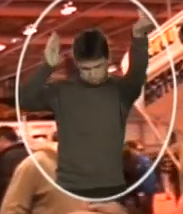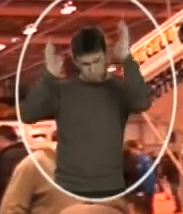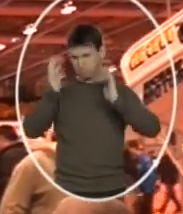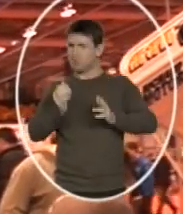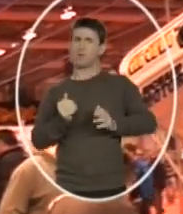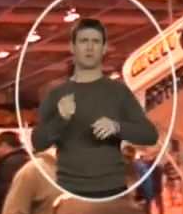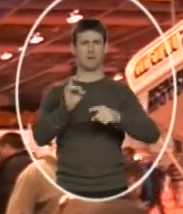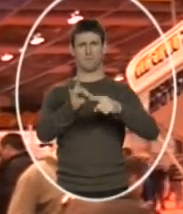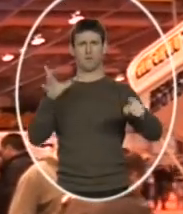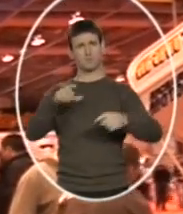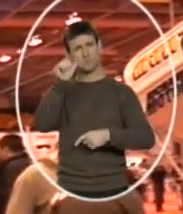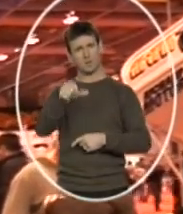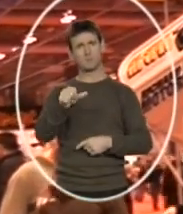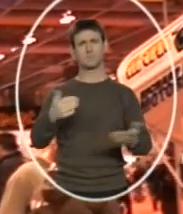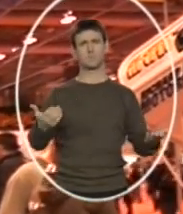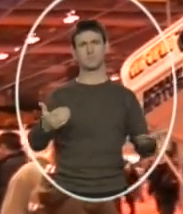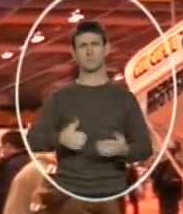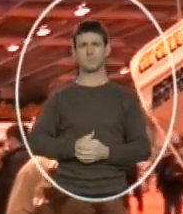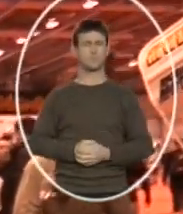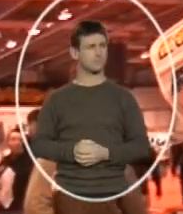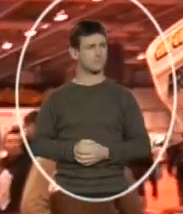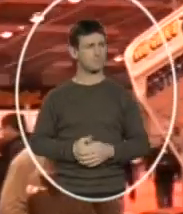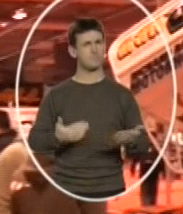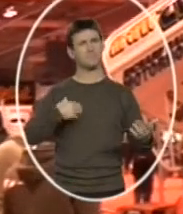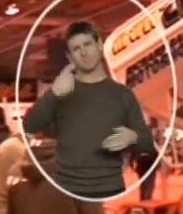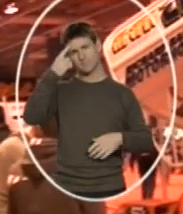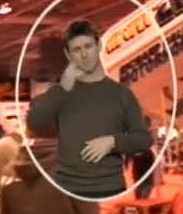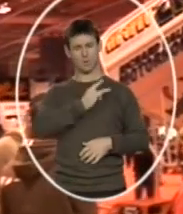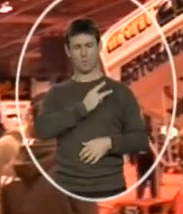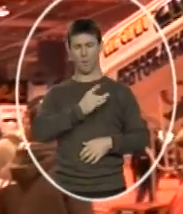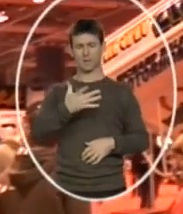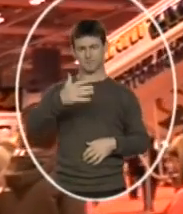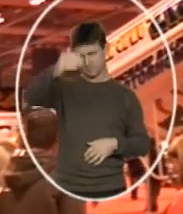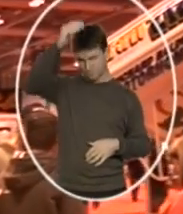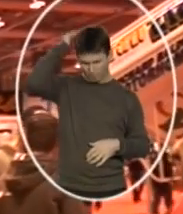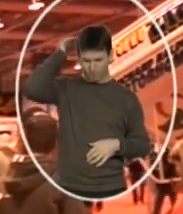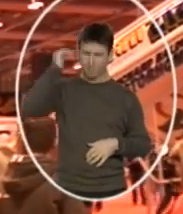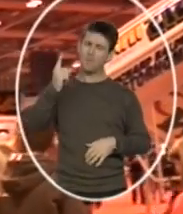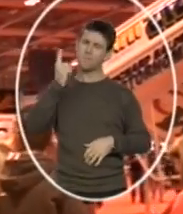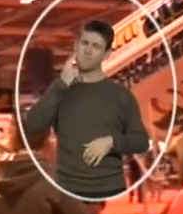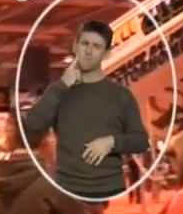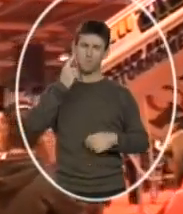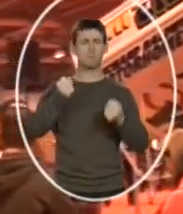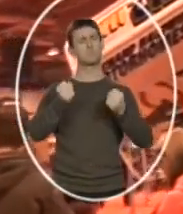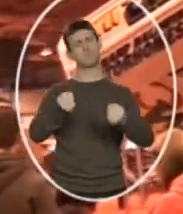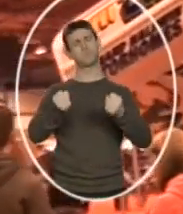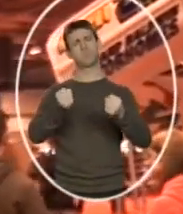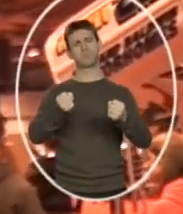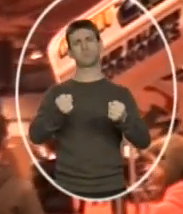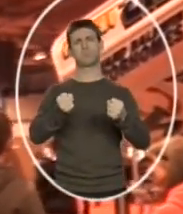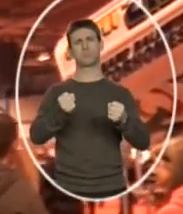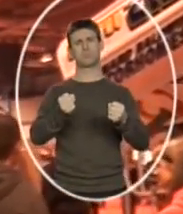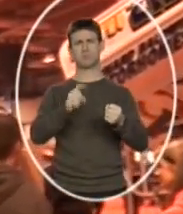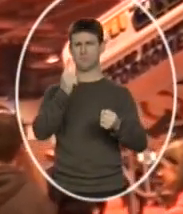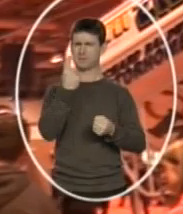you. Yeah, it's easy as a white top, and I think he'll do all right there. But he's used to coming from back